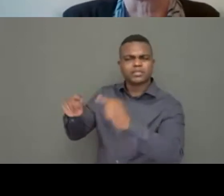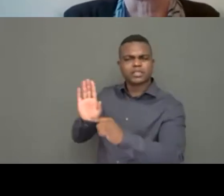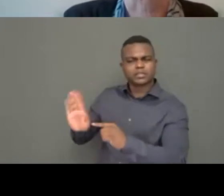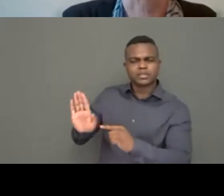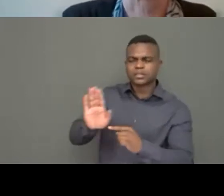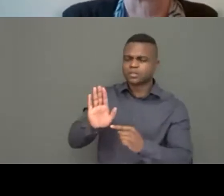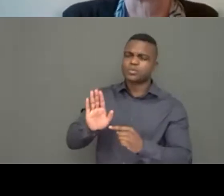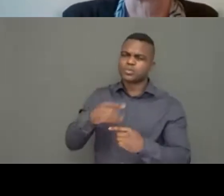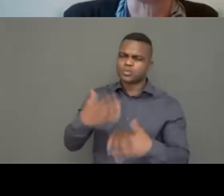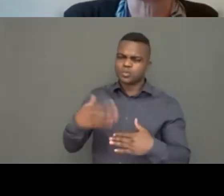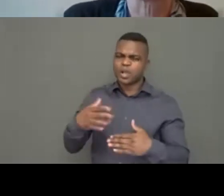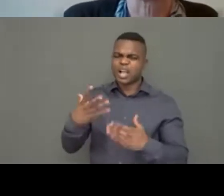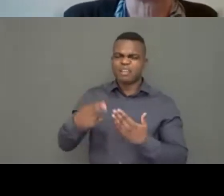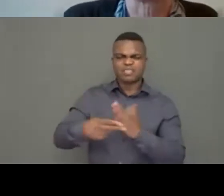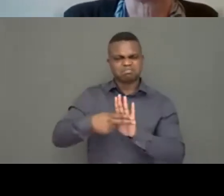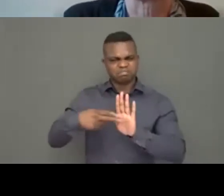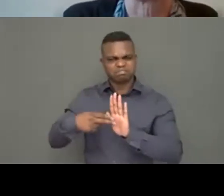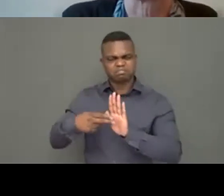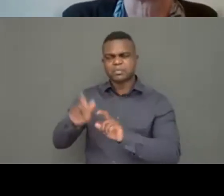basically making